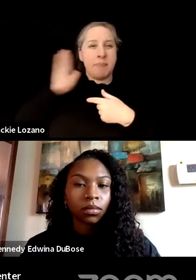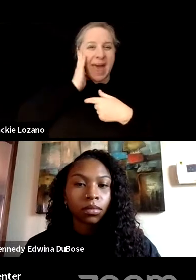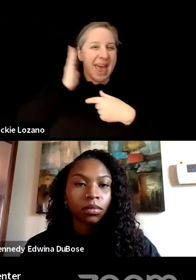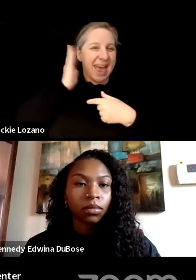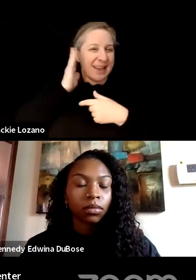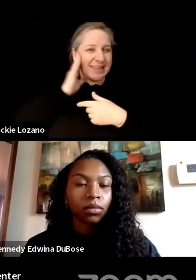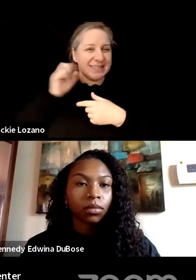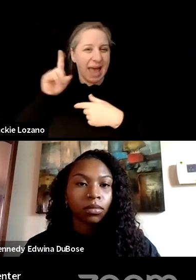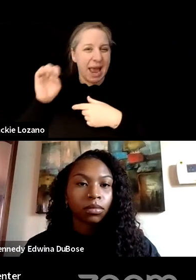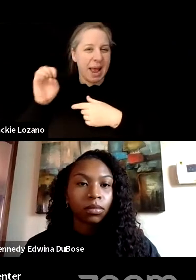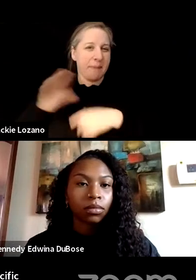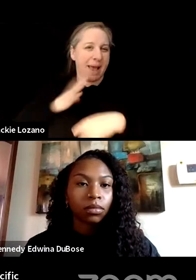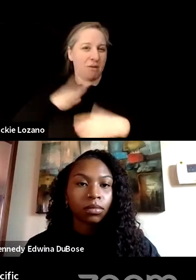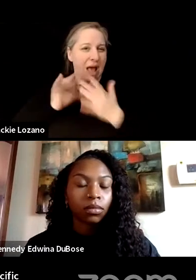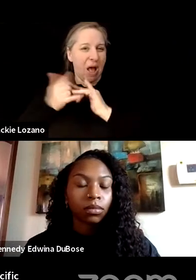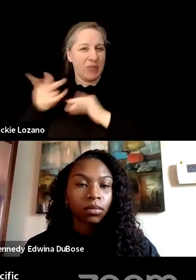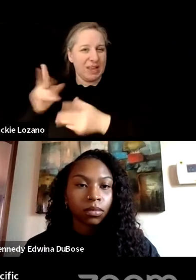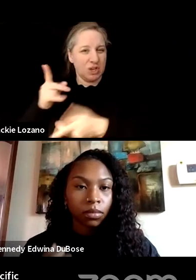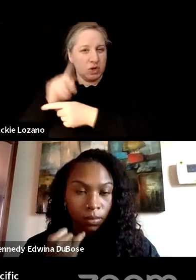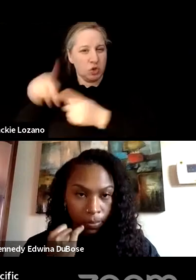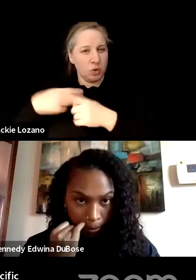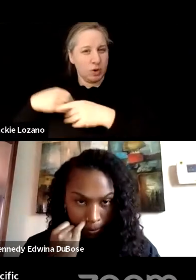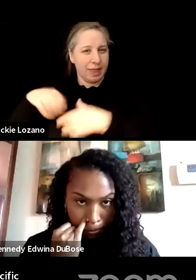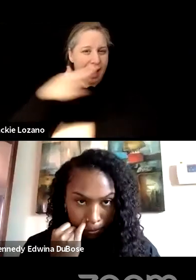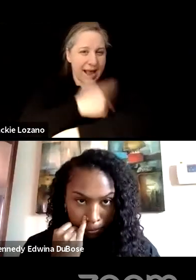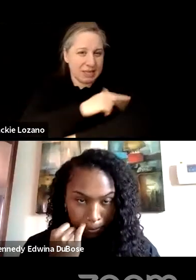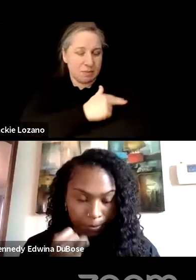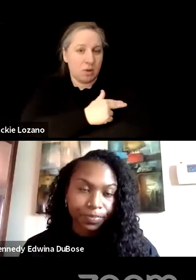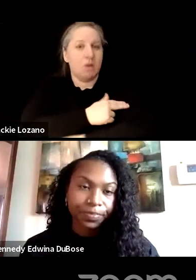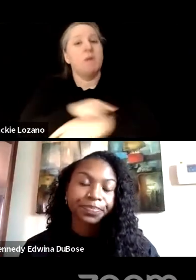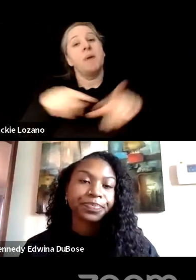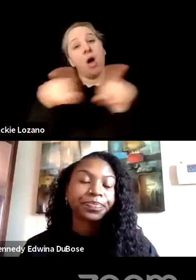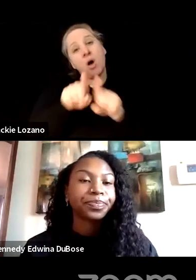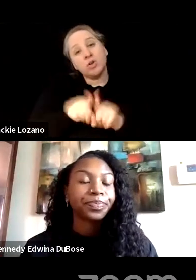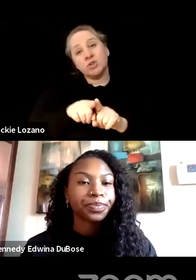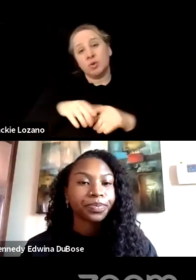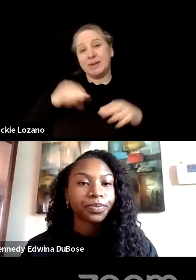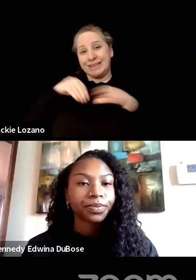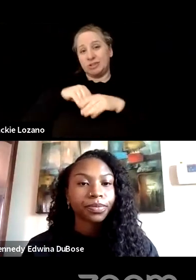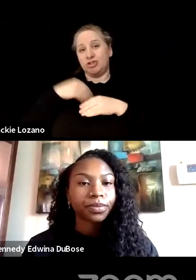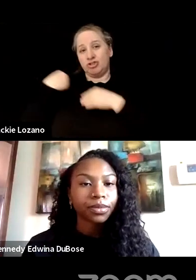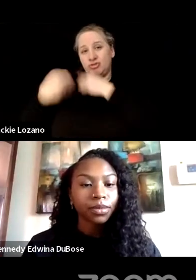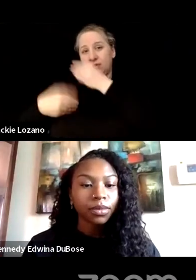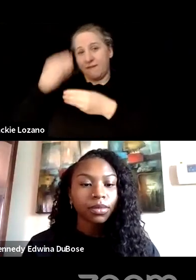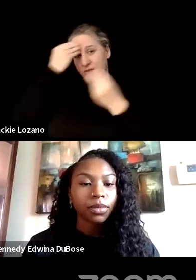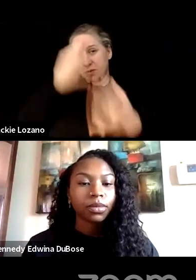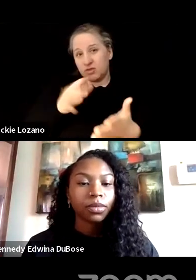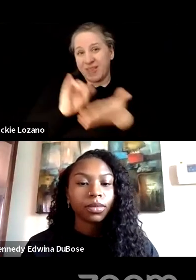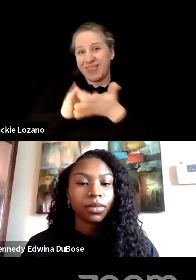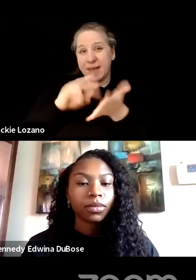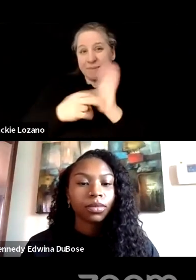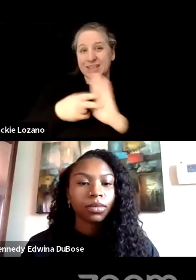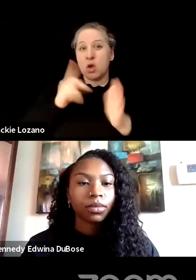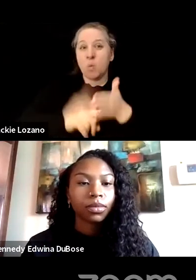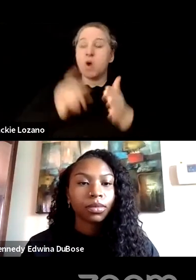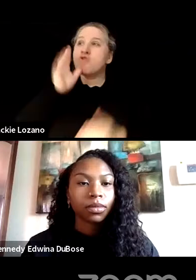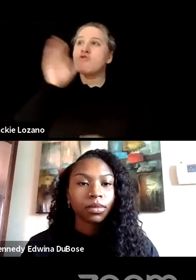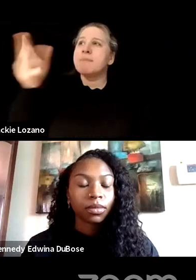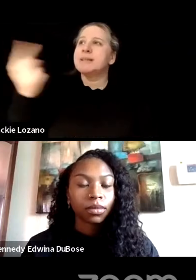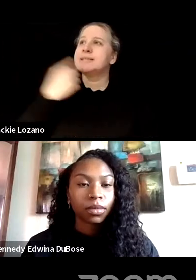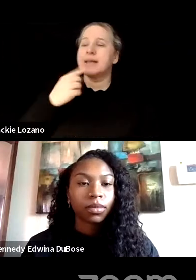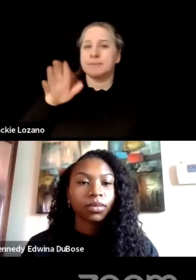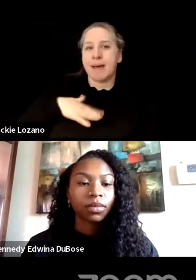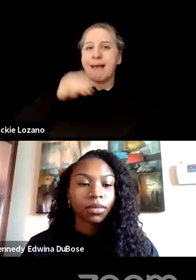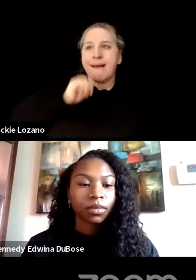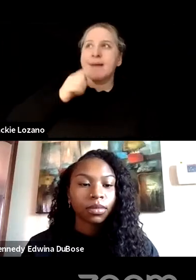those who have never entered the healthcare system because of intergenerational information. And what this means is what grandma says or what auntie